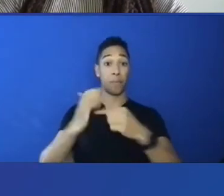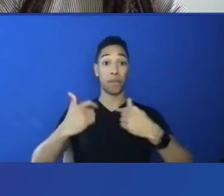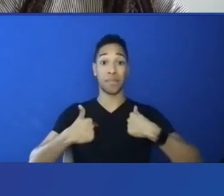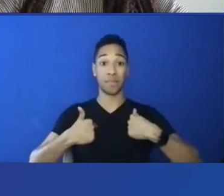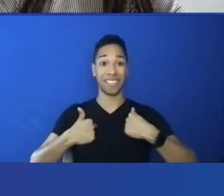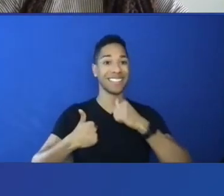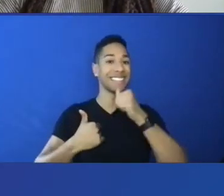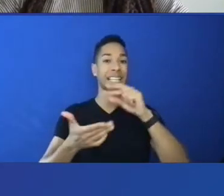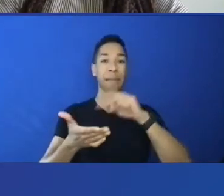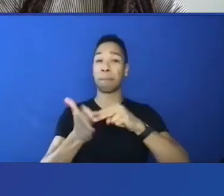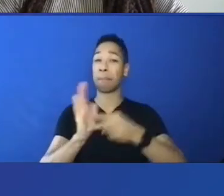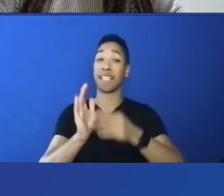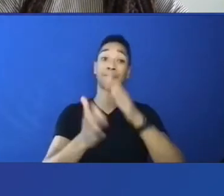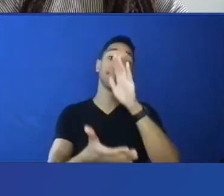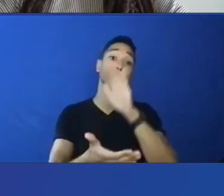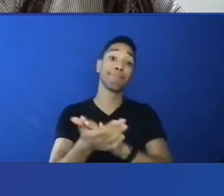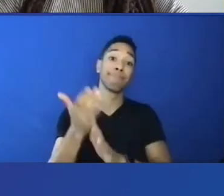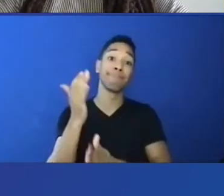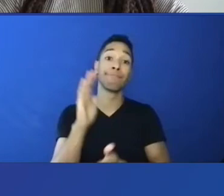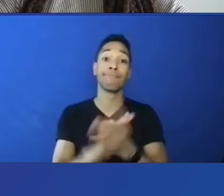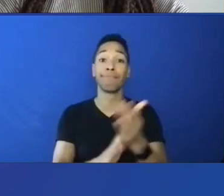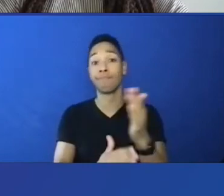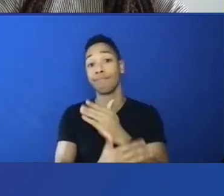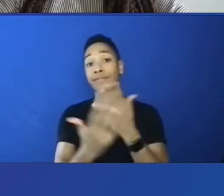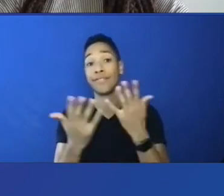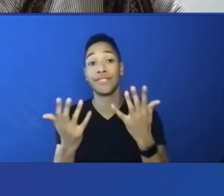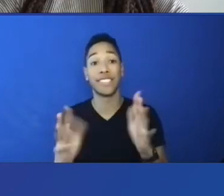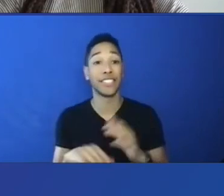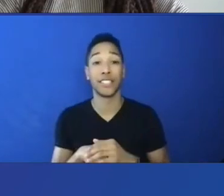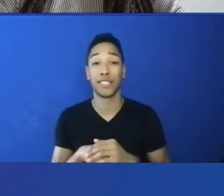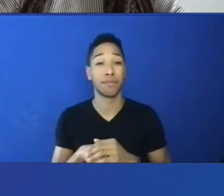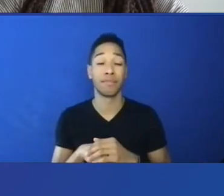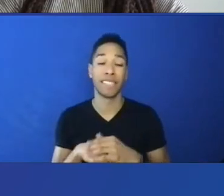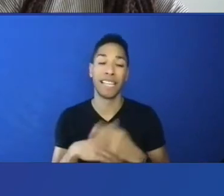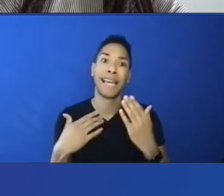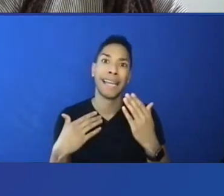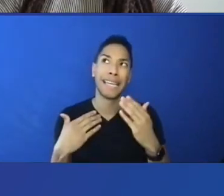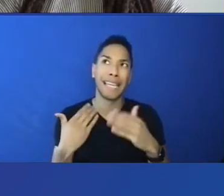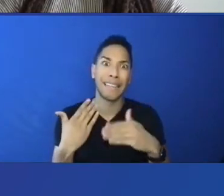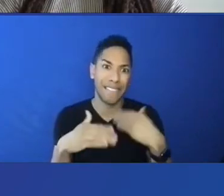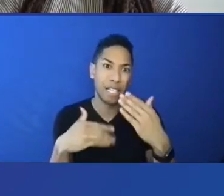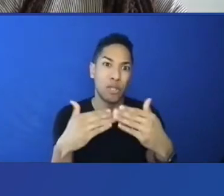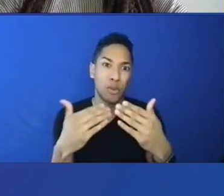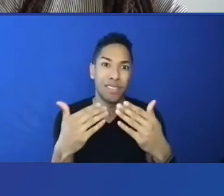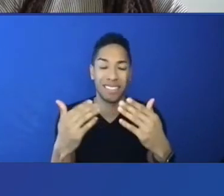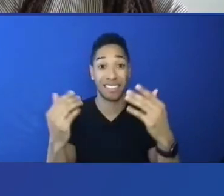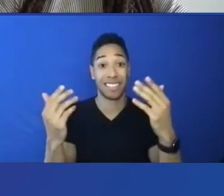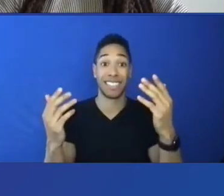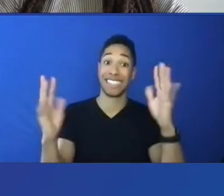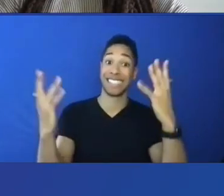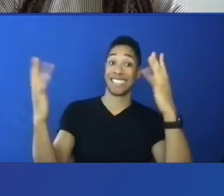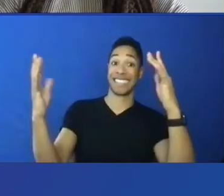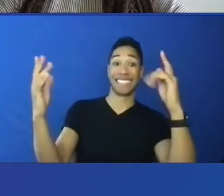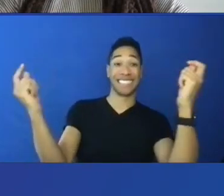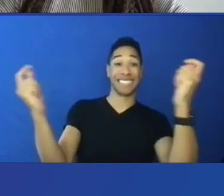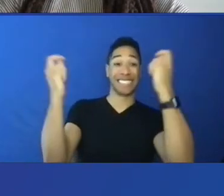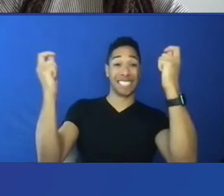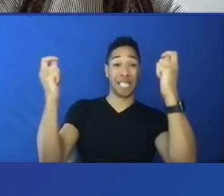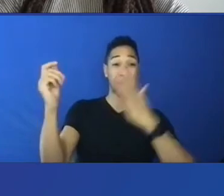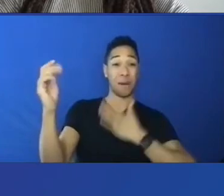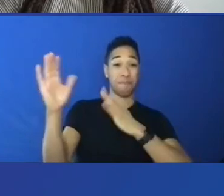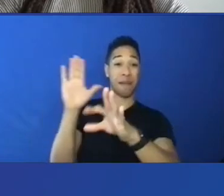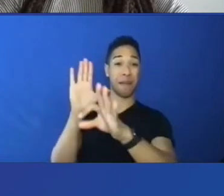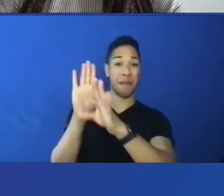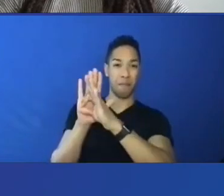And at some point, the celebration of my appointment has to stop, and the